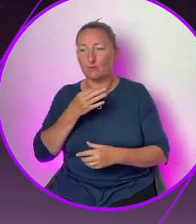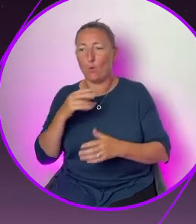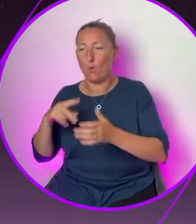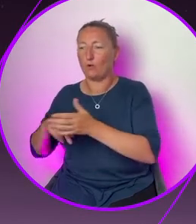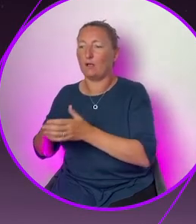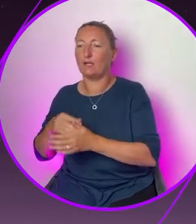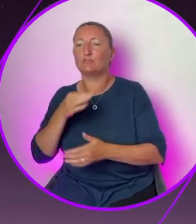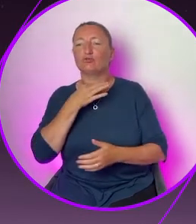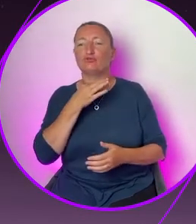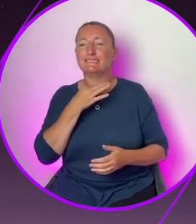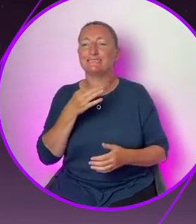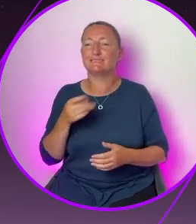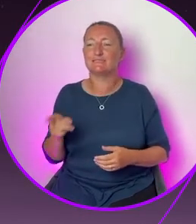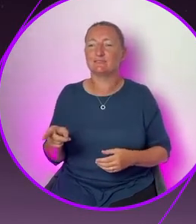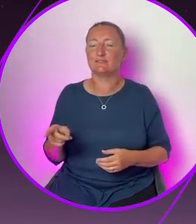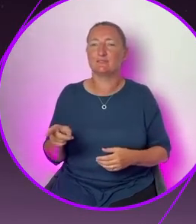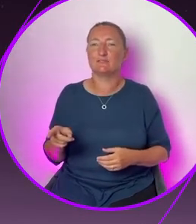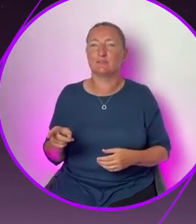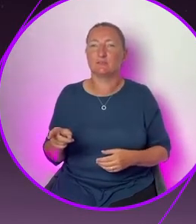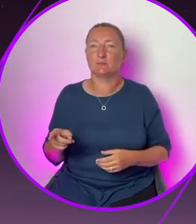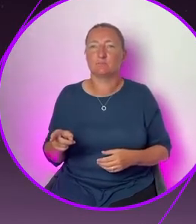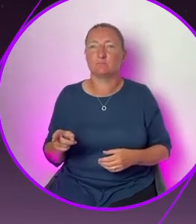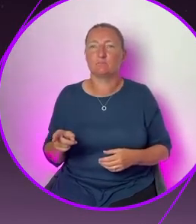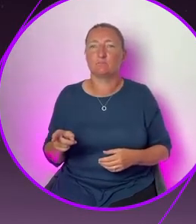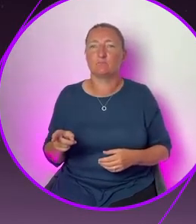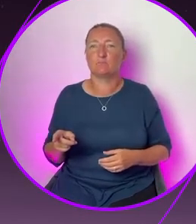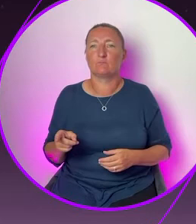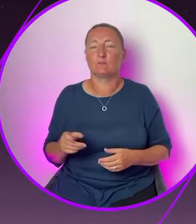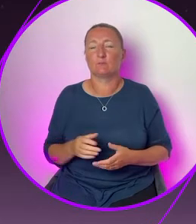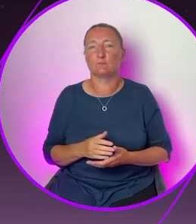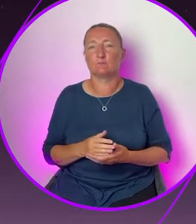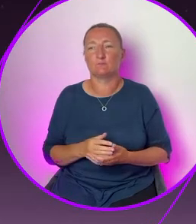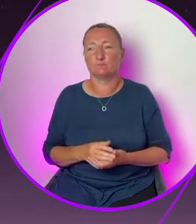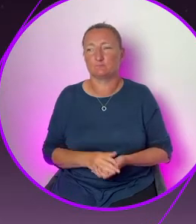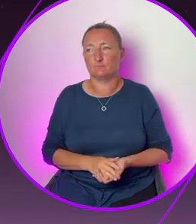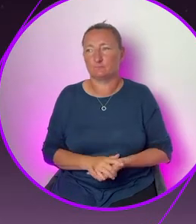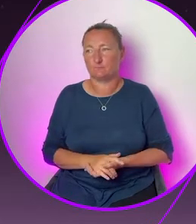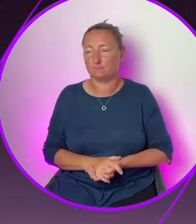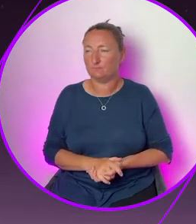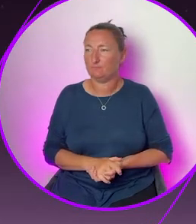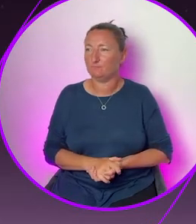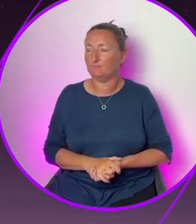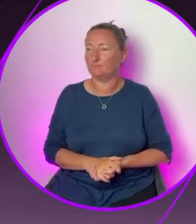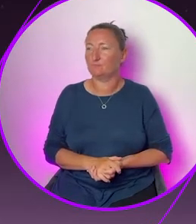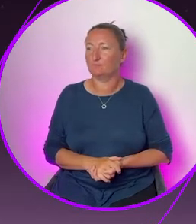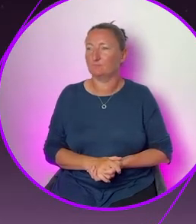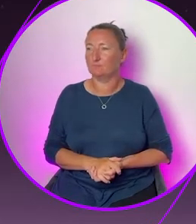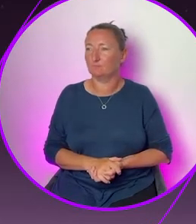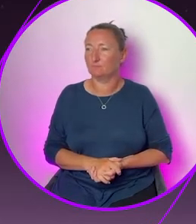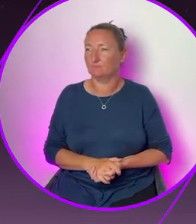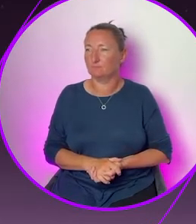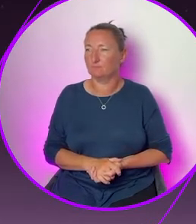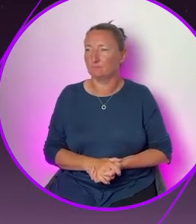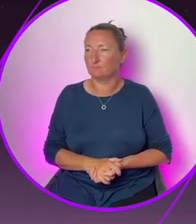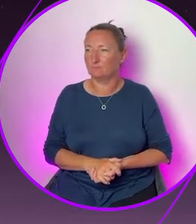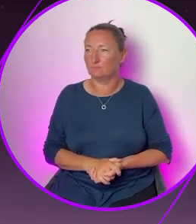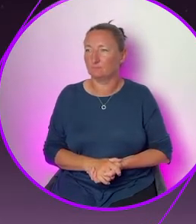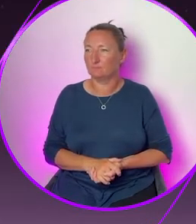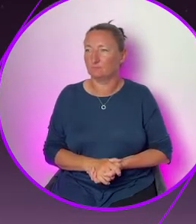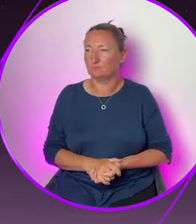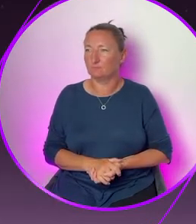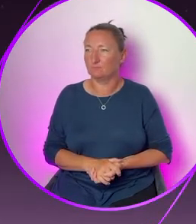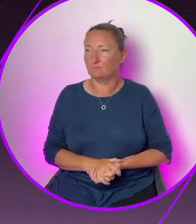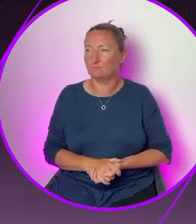that was required for innovation, but also for exactly for the aim that you point to. Yeah, exactly. I've got a question here